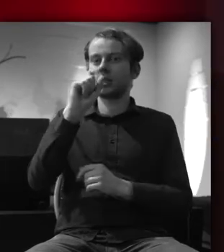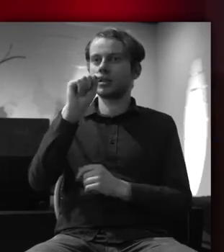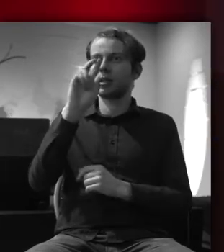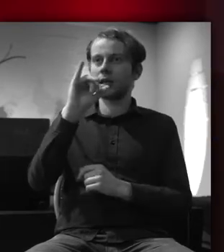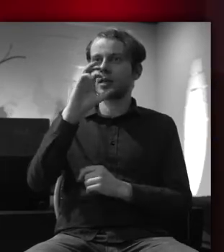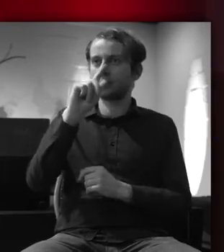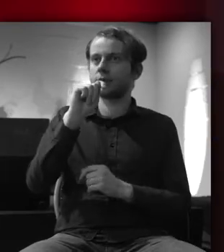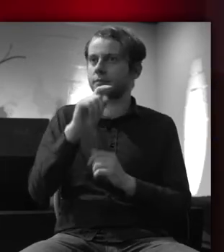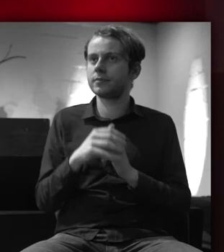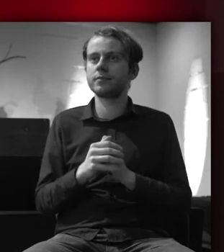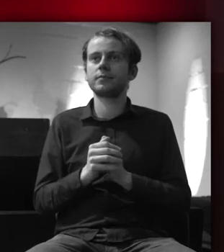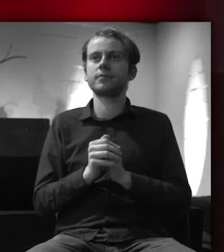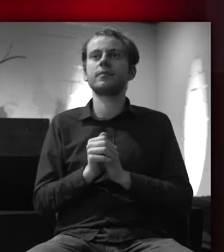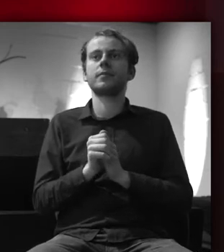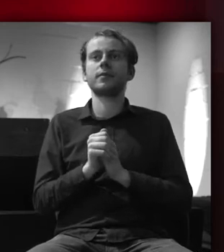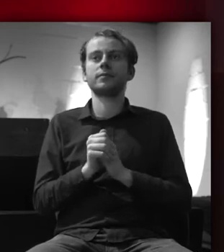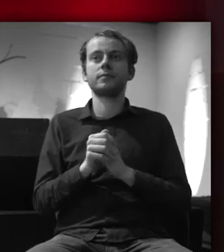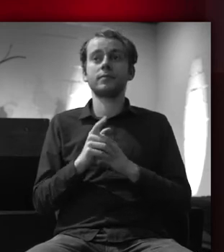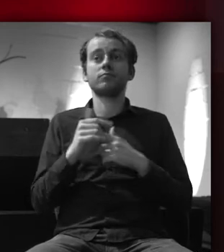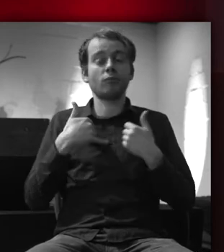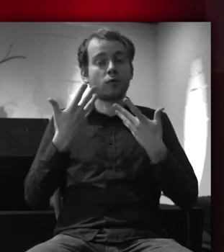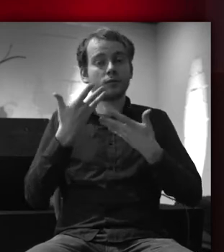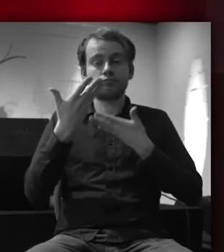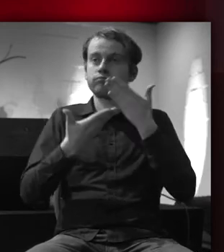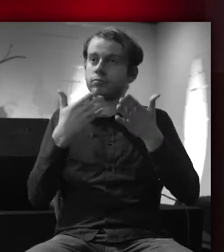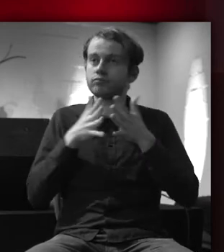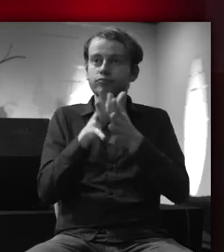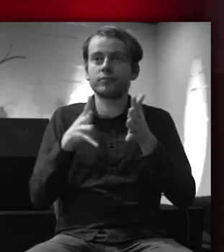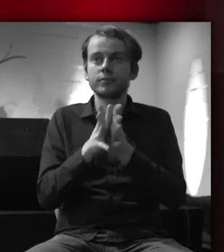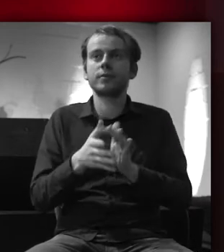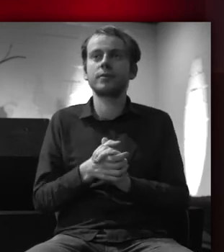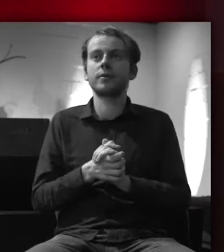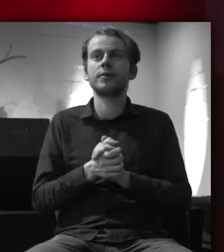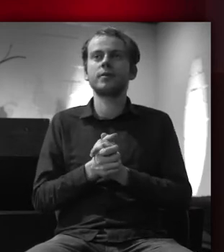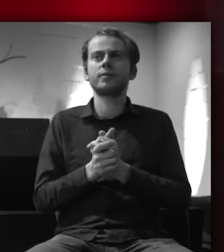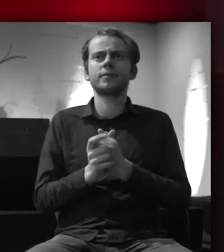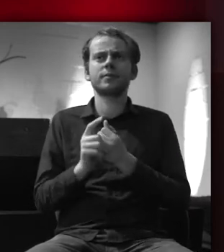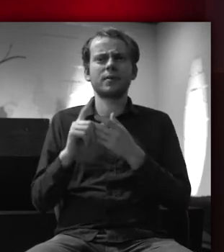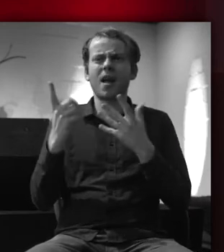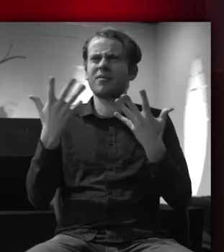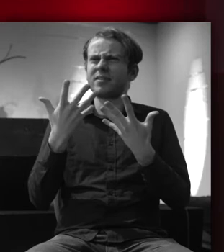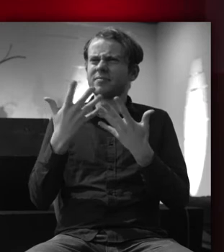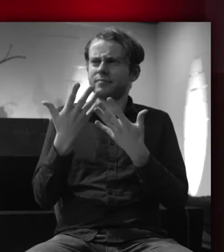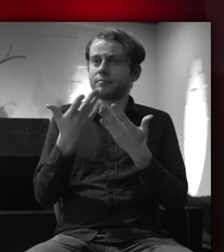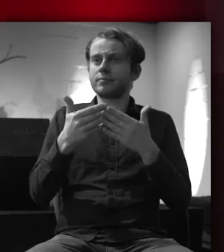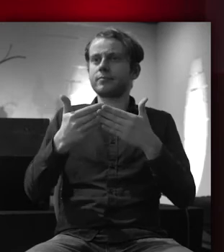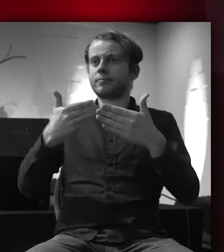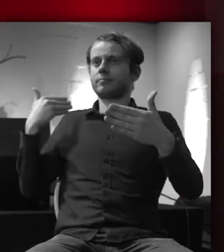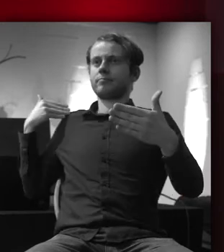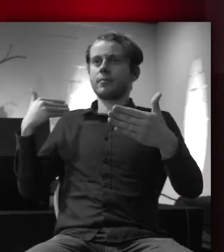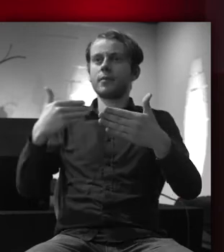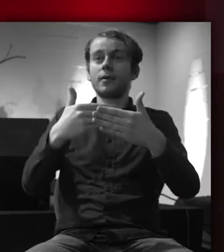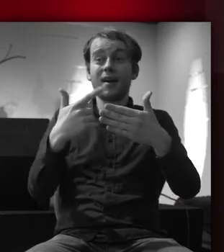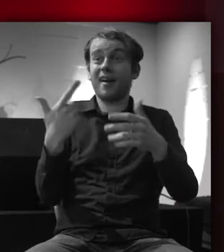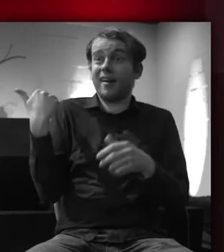real conversation I had 2 months ago with a random guy in the street. So it was like this. I was just walking in the street, and an old man